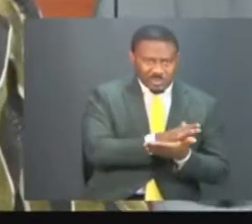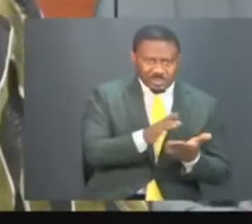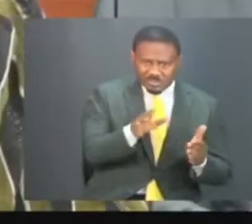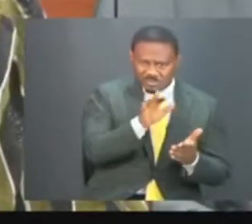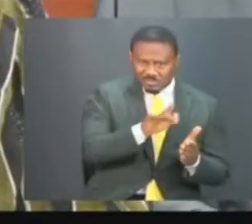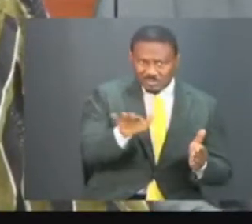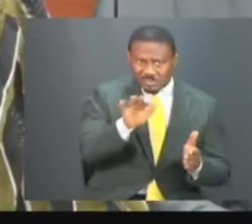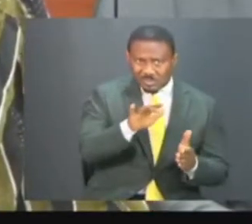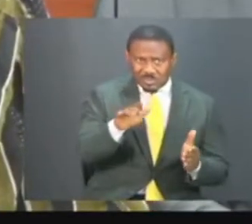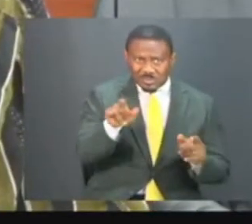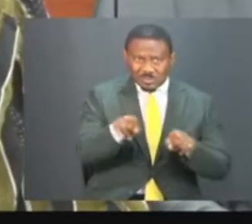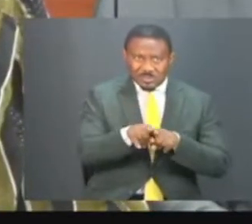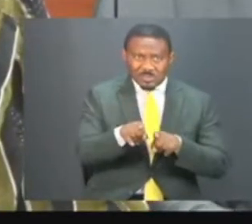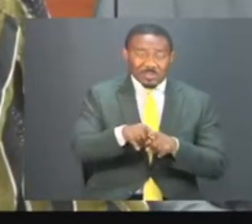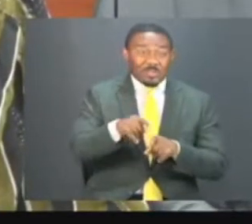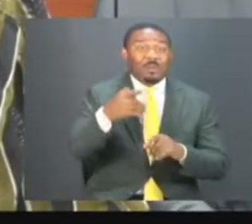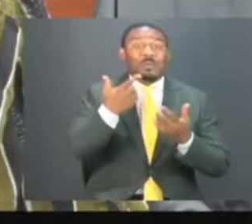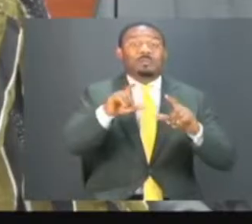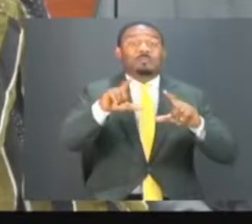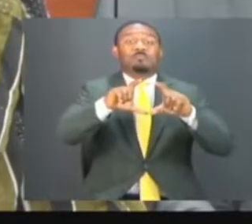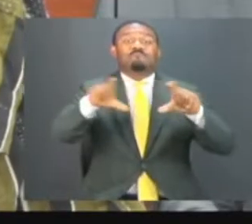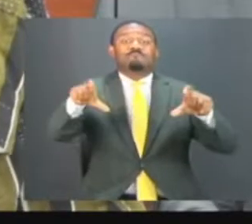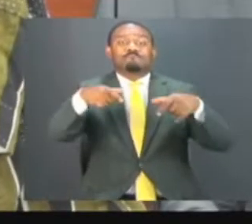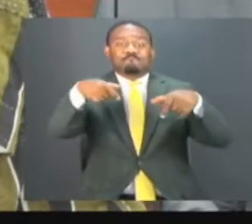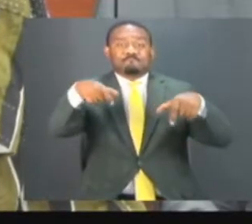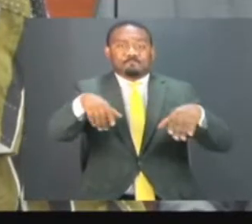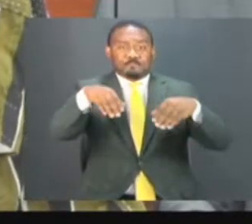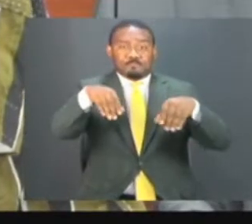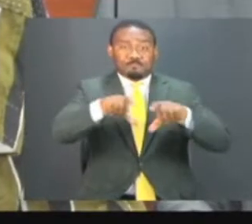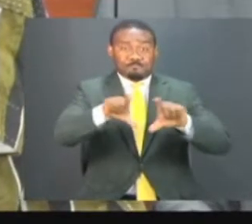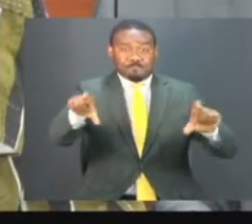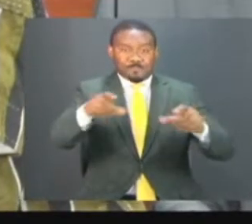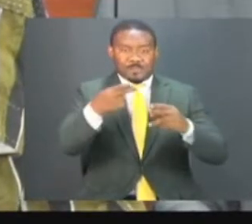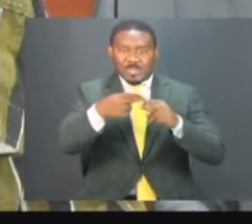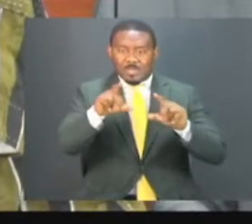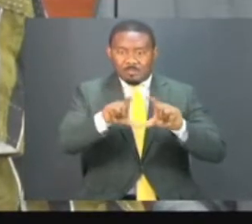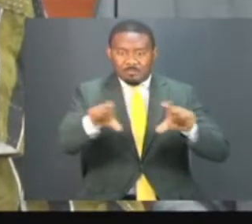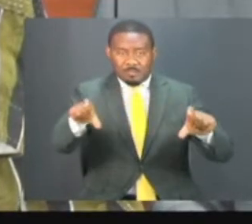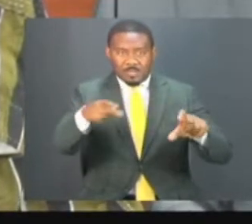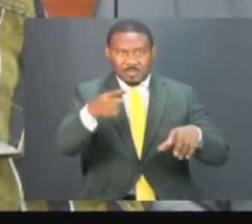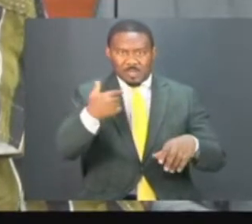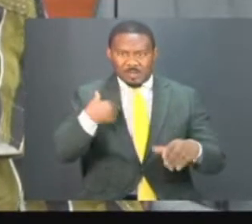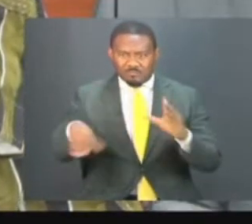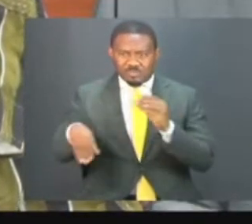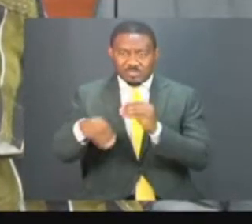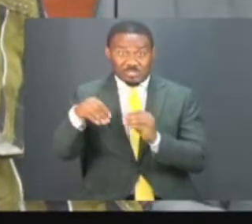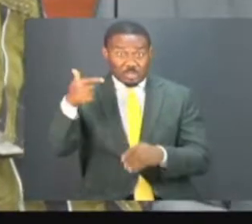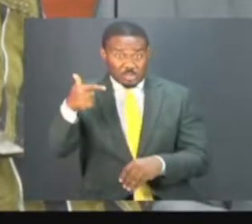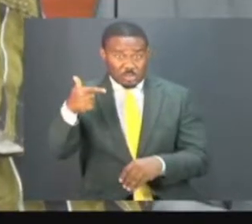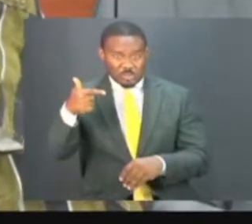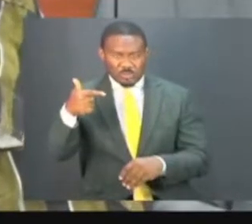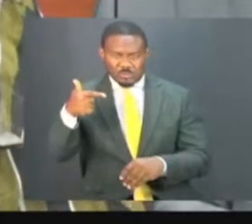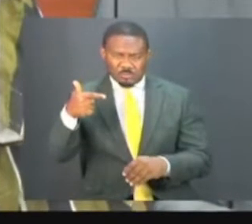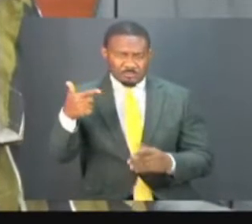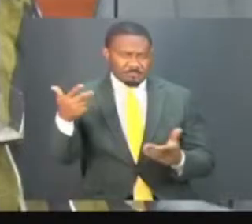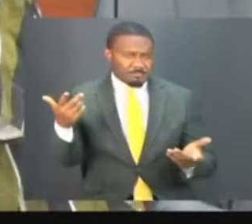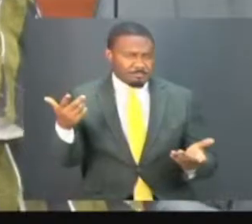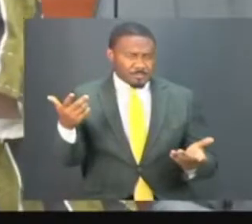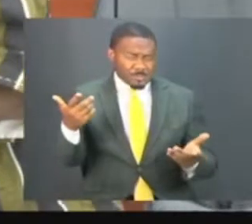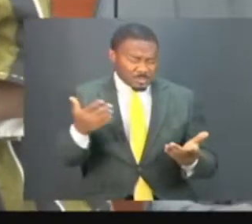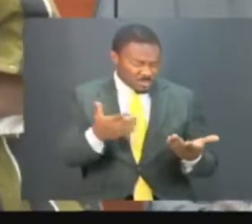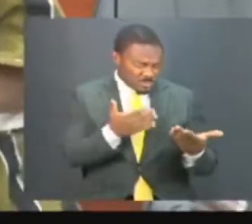his name, on his console, there's a G. There's a G. So I don't know whether this is